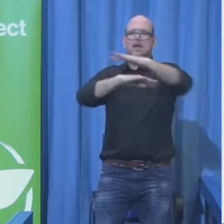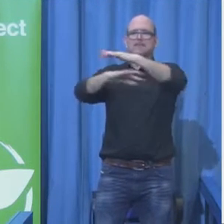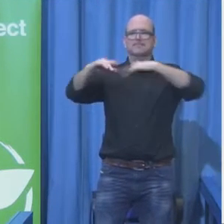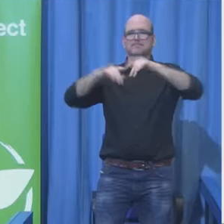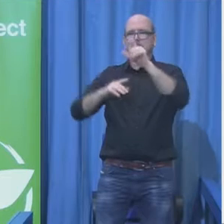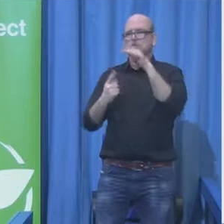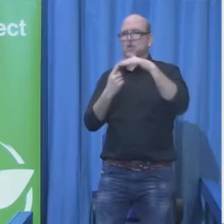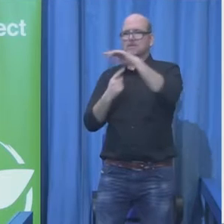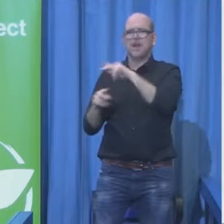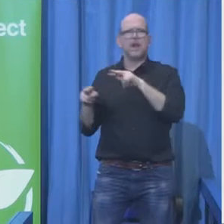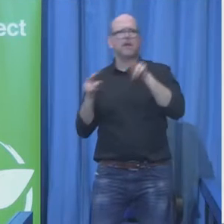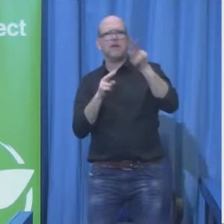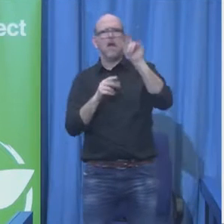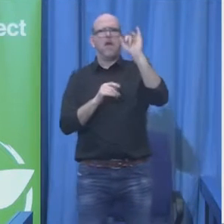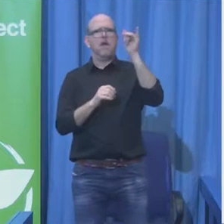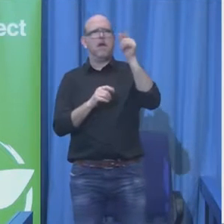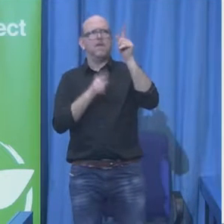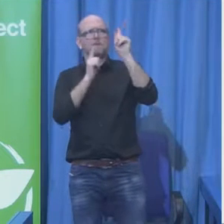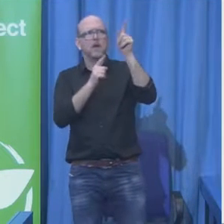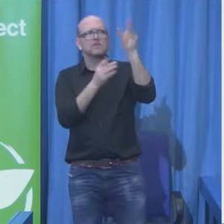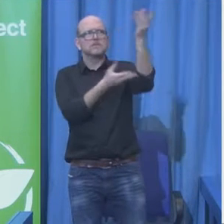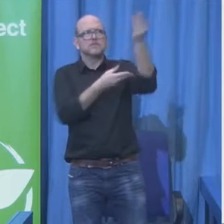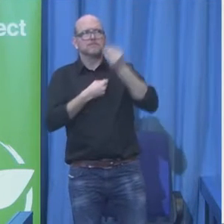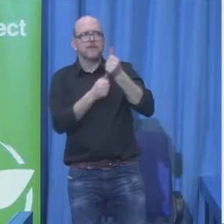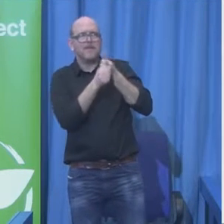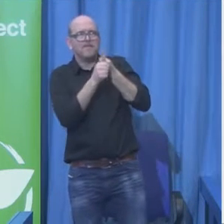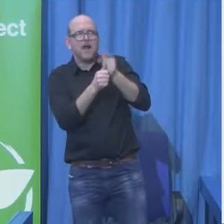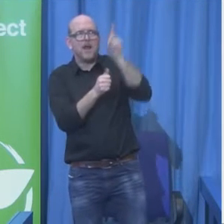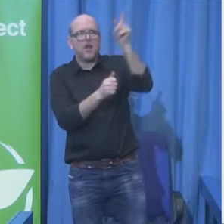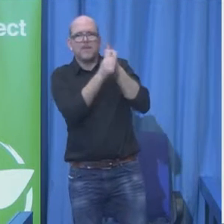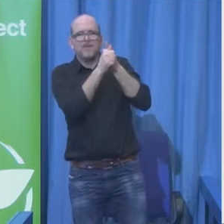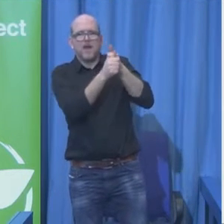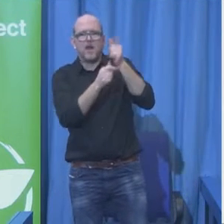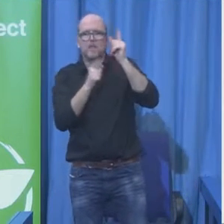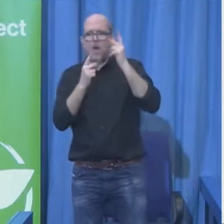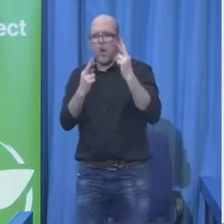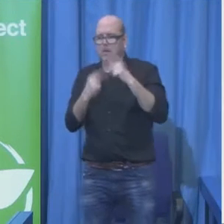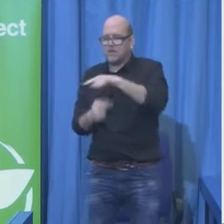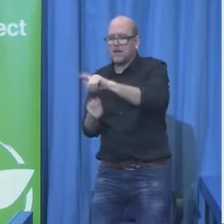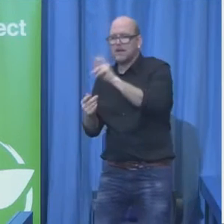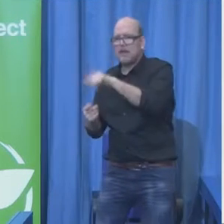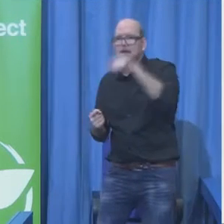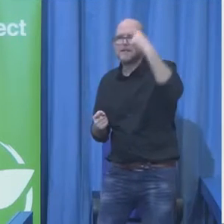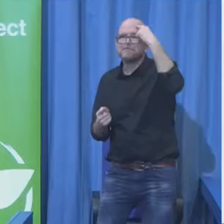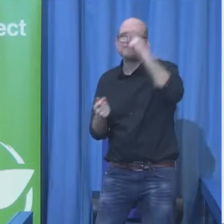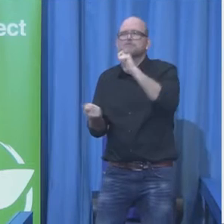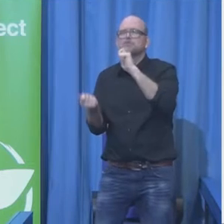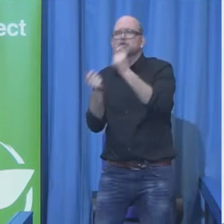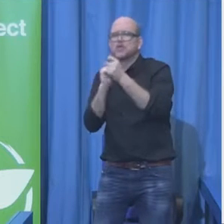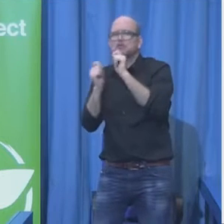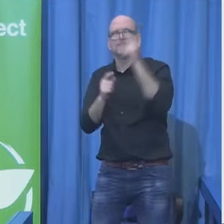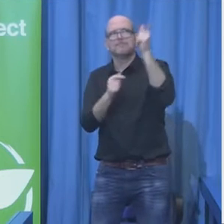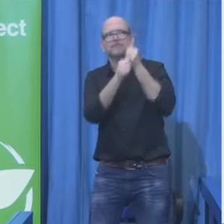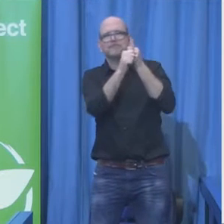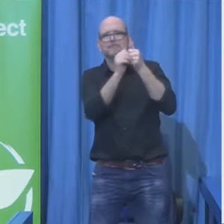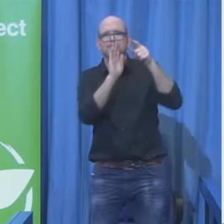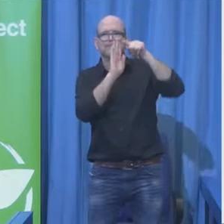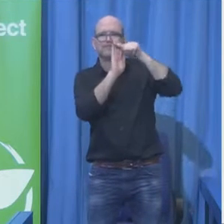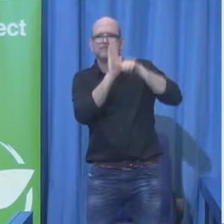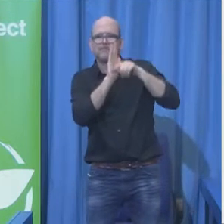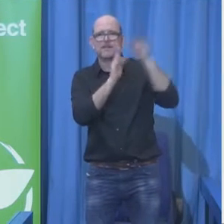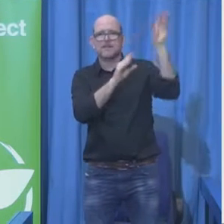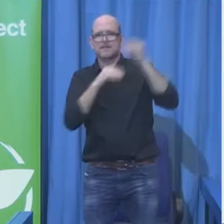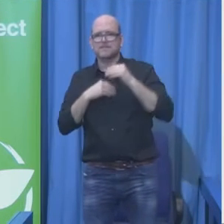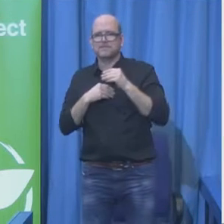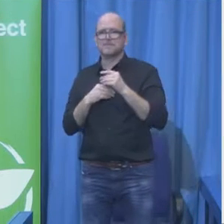hoping that with a little bit of emphasis on healthcare and education and housing and so forth and